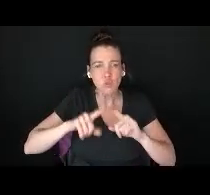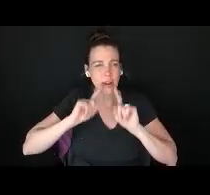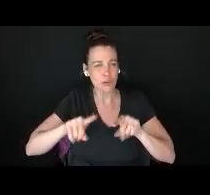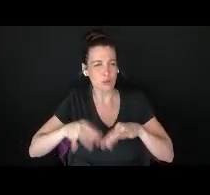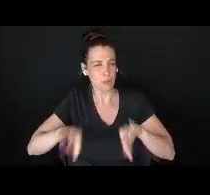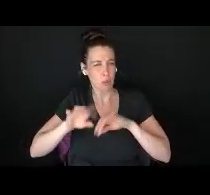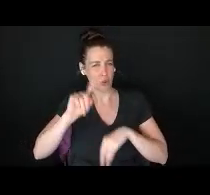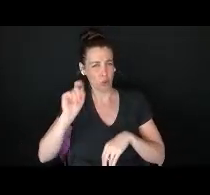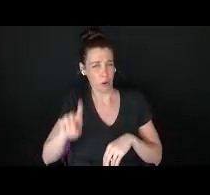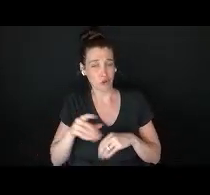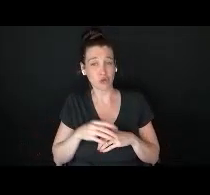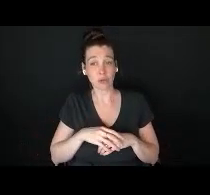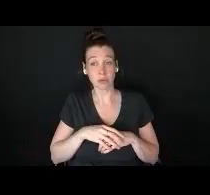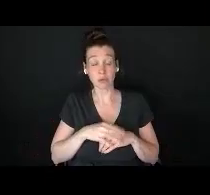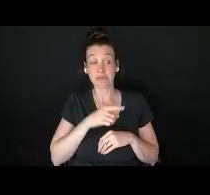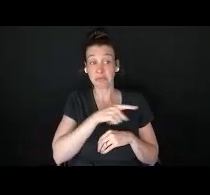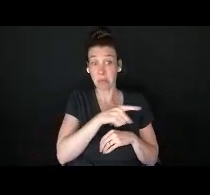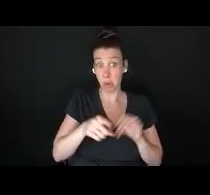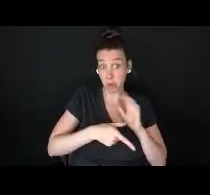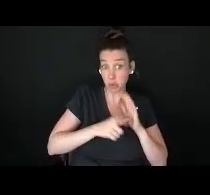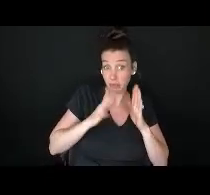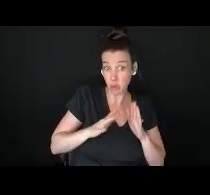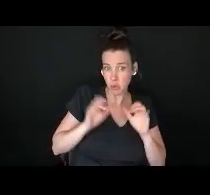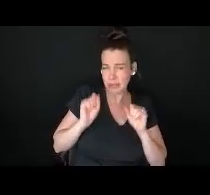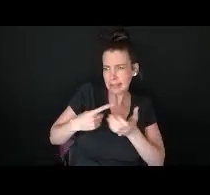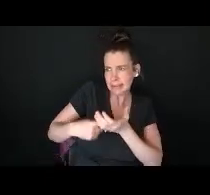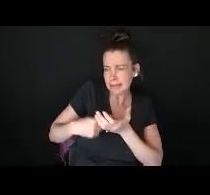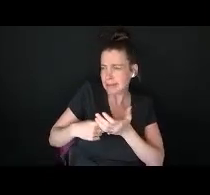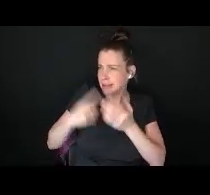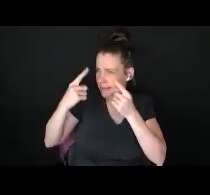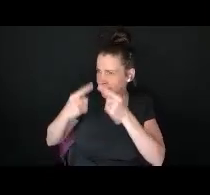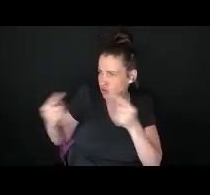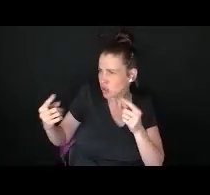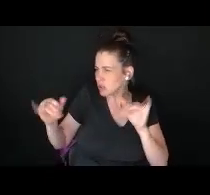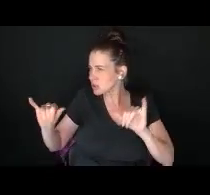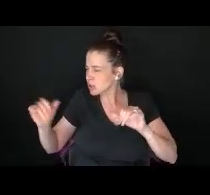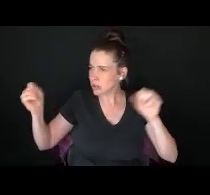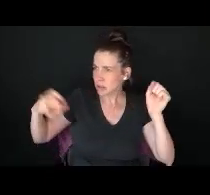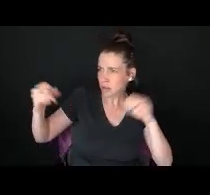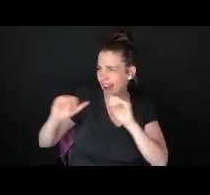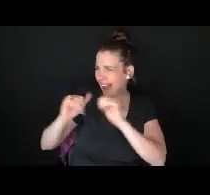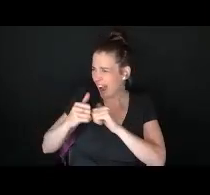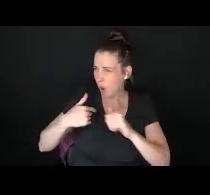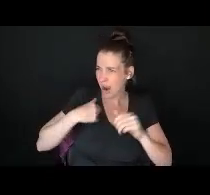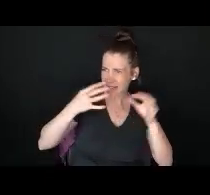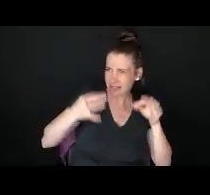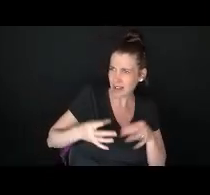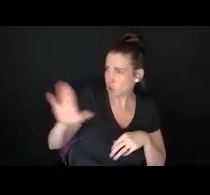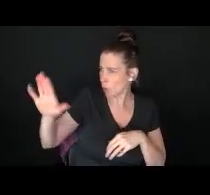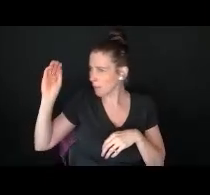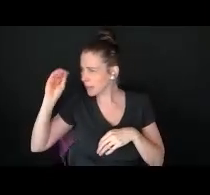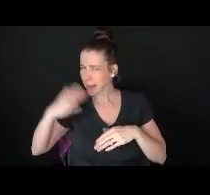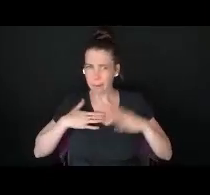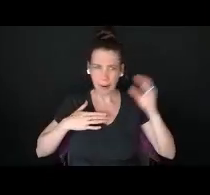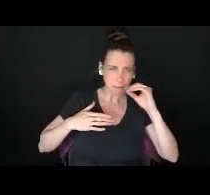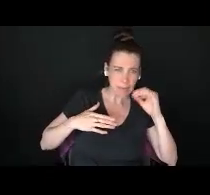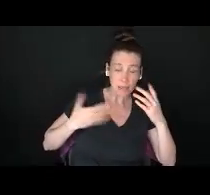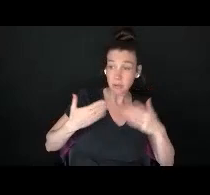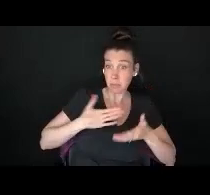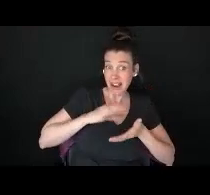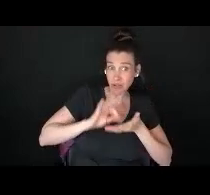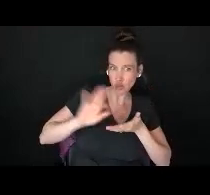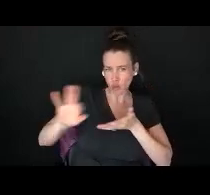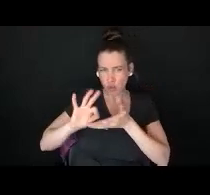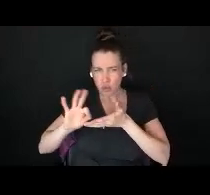allowing assigned reviewers to explore any differences regarding how they're weighing strengths and weaknesses, what their opinions are, differences in scoring, things like